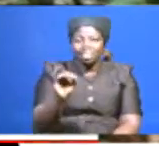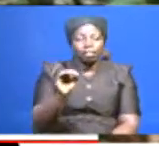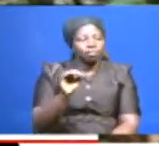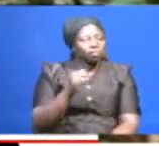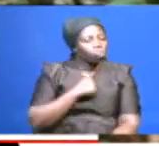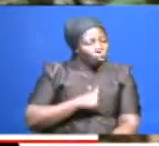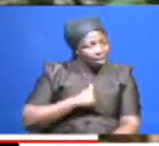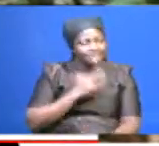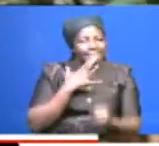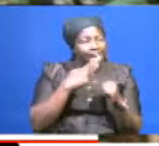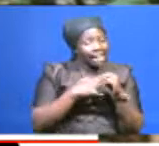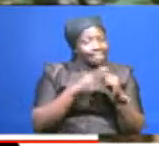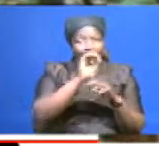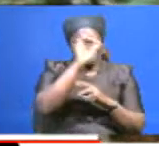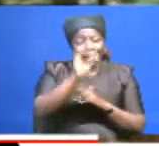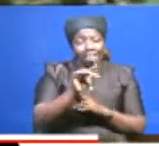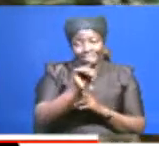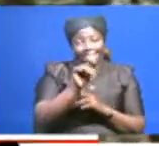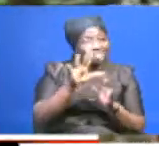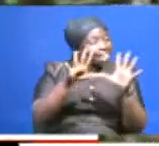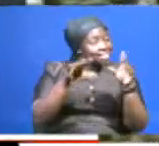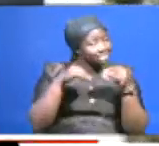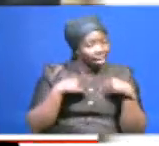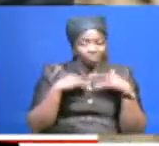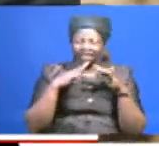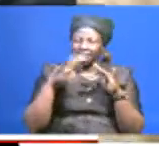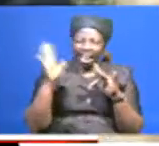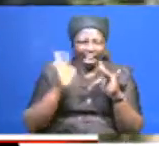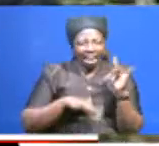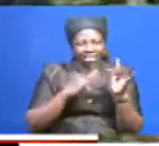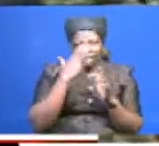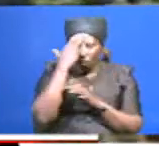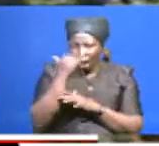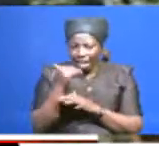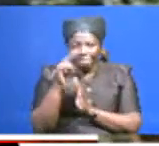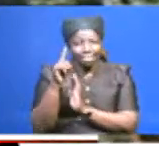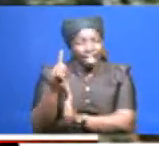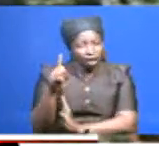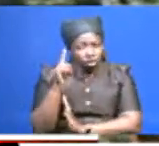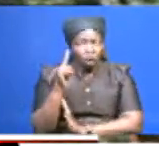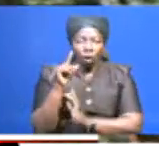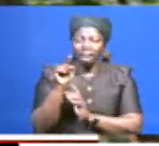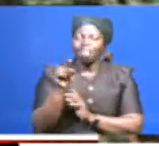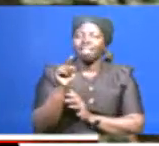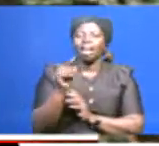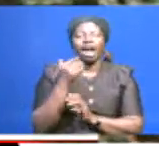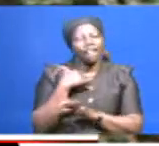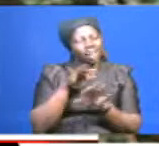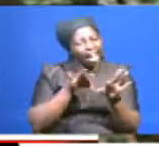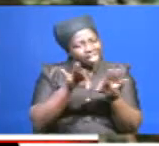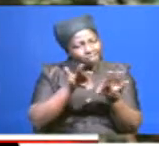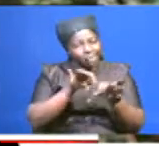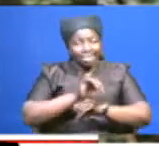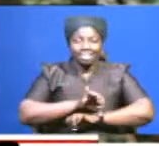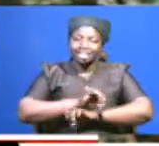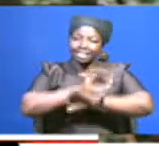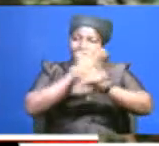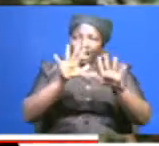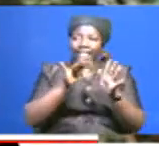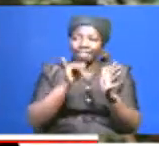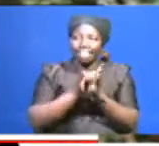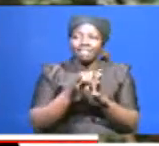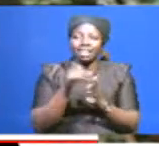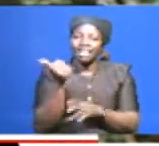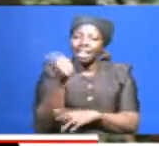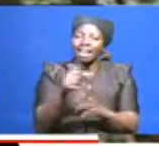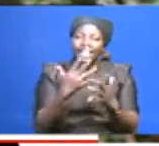900%. That is not acceptable. Kwa sababu sheria inaweka kinagaubaga kwamba kitu yoyote